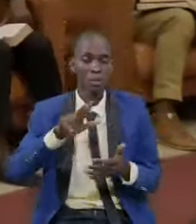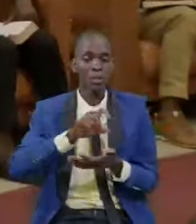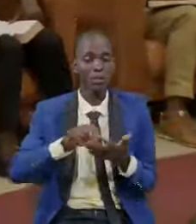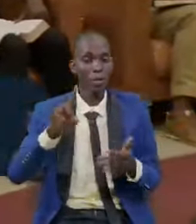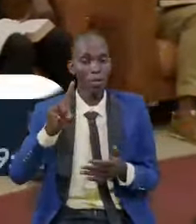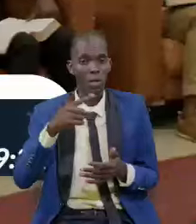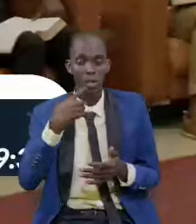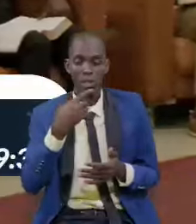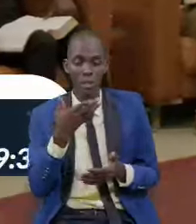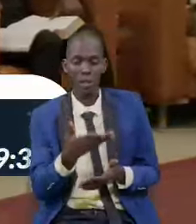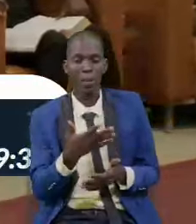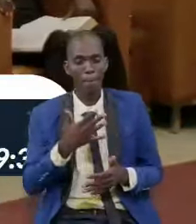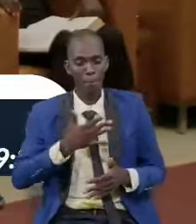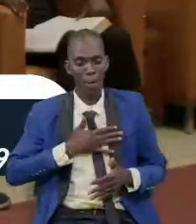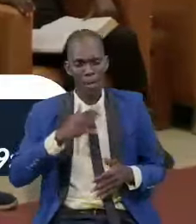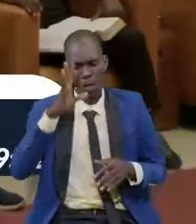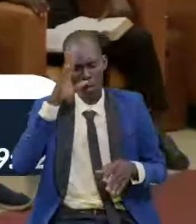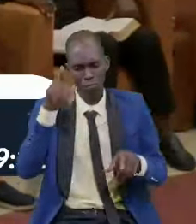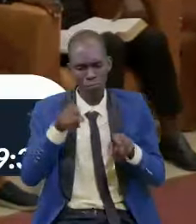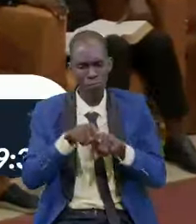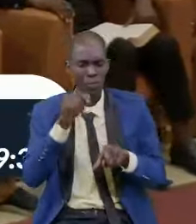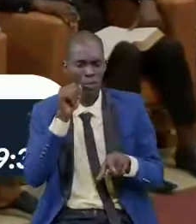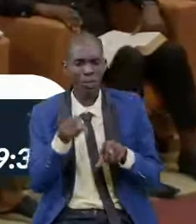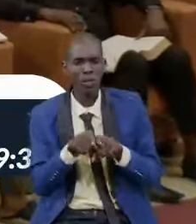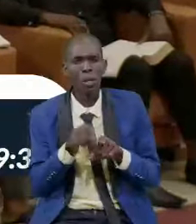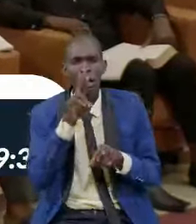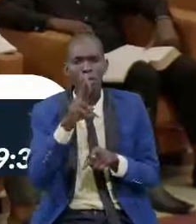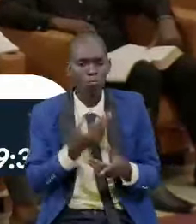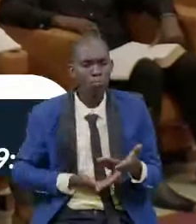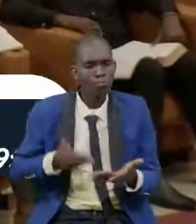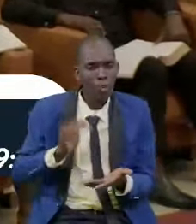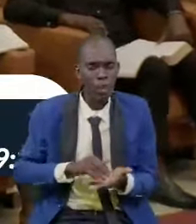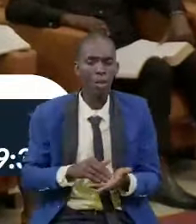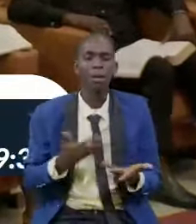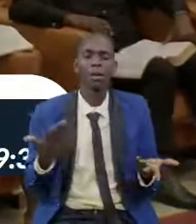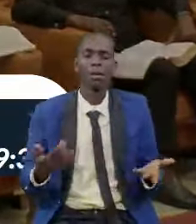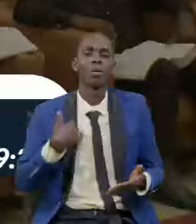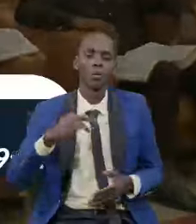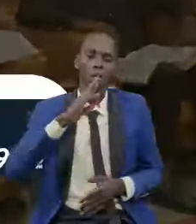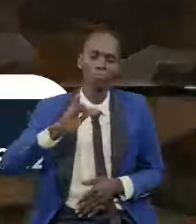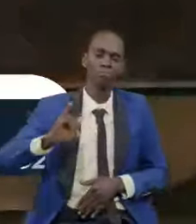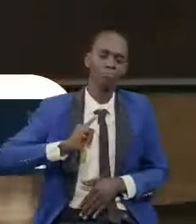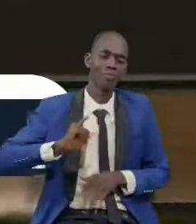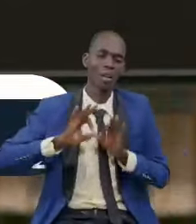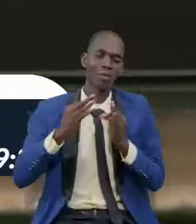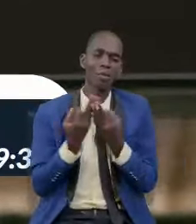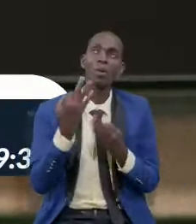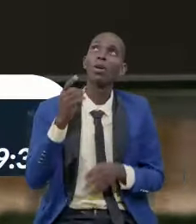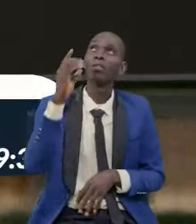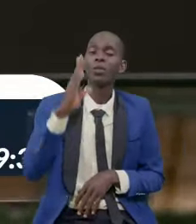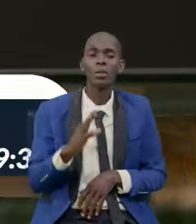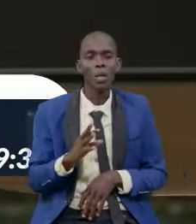my brethren, are you born again? We have the same family, my brethren. Are you